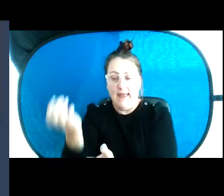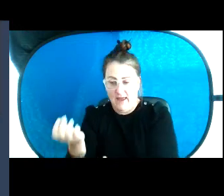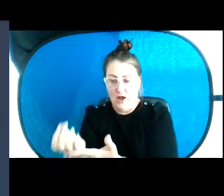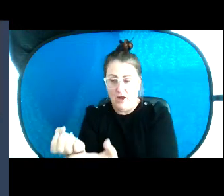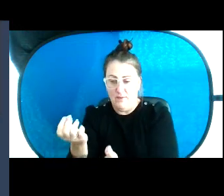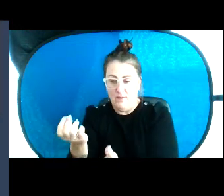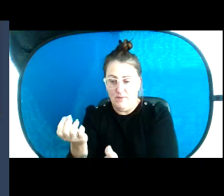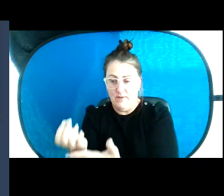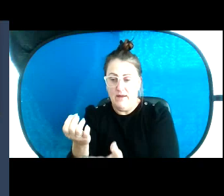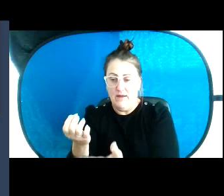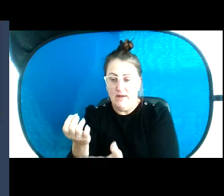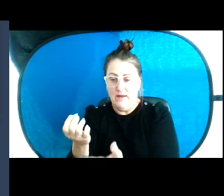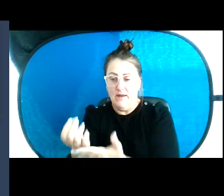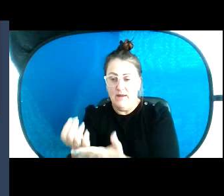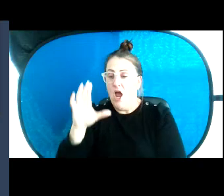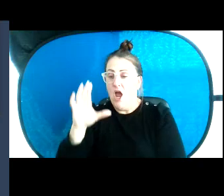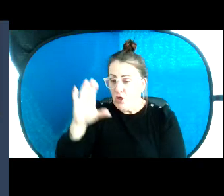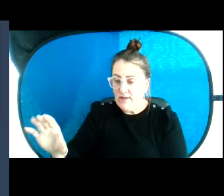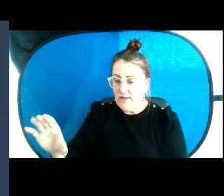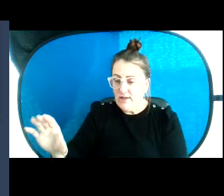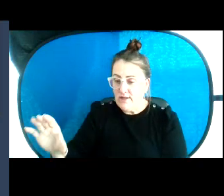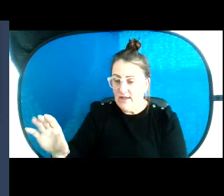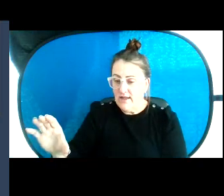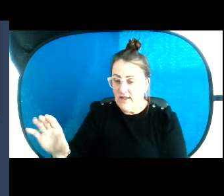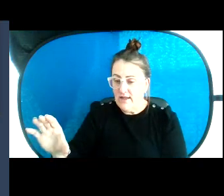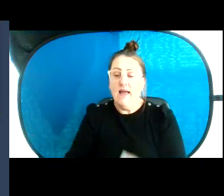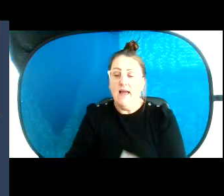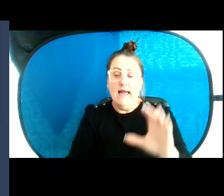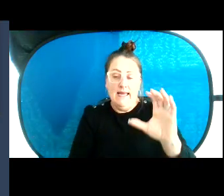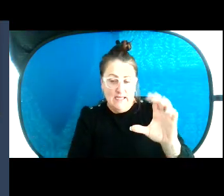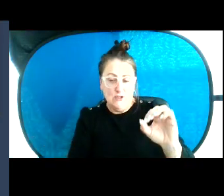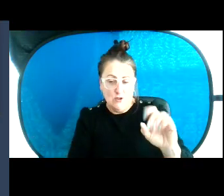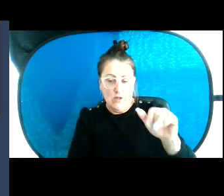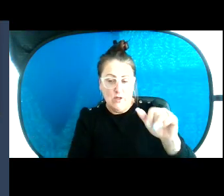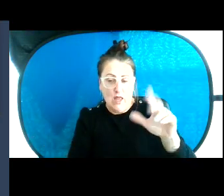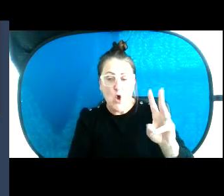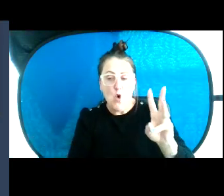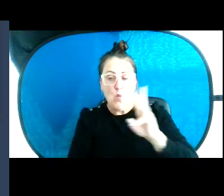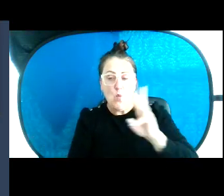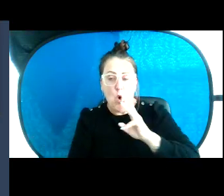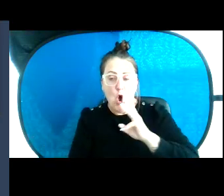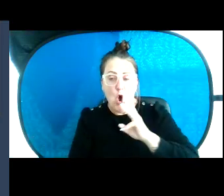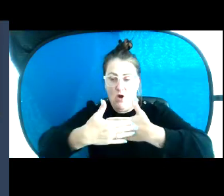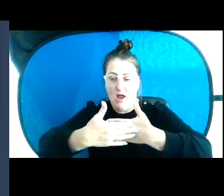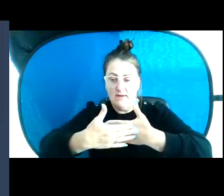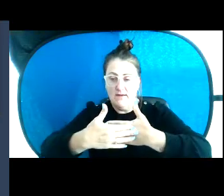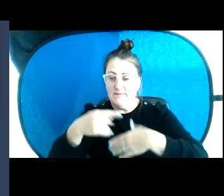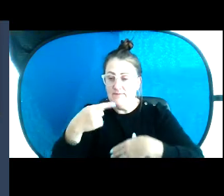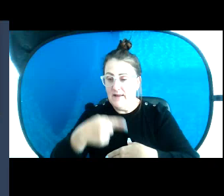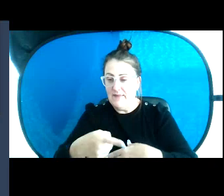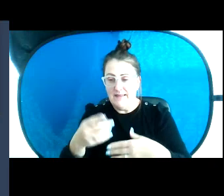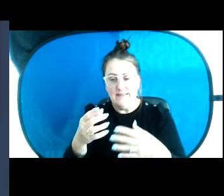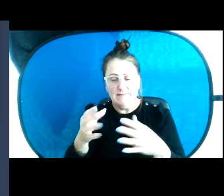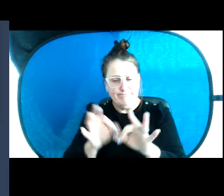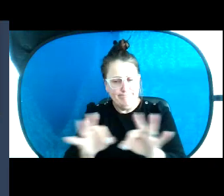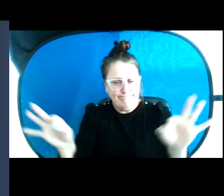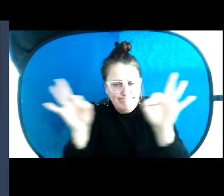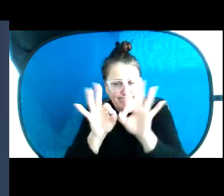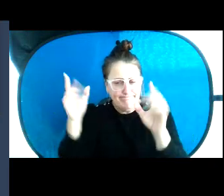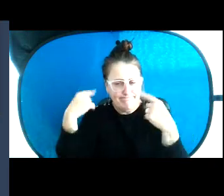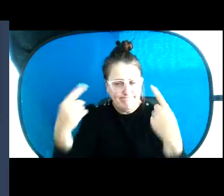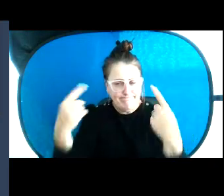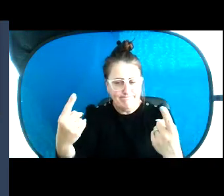Contra Costa and Solano waterfront. This region is historically important when it comes to industry, and it is my great